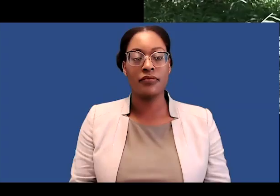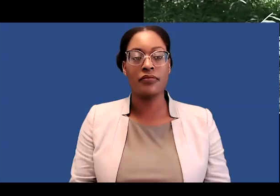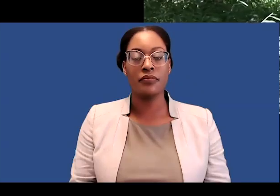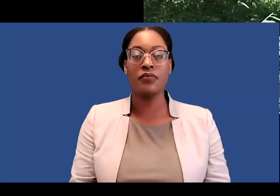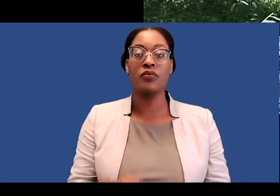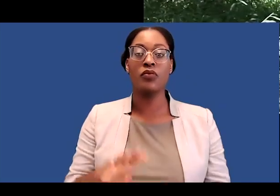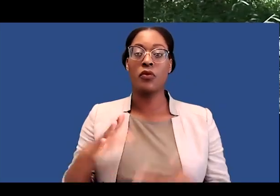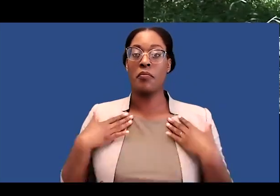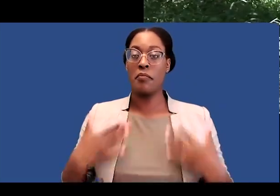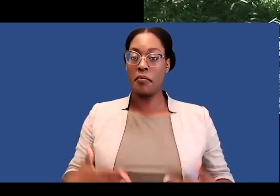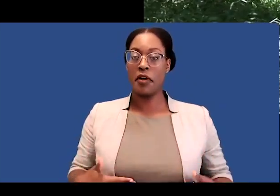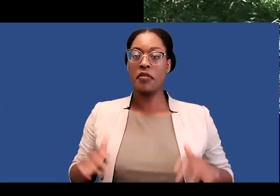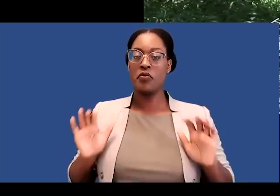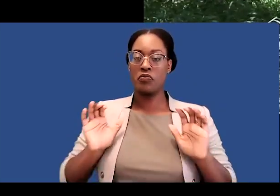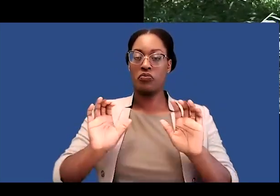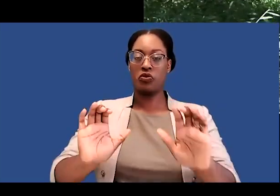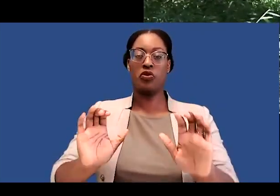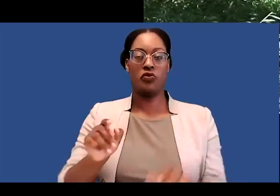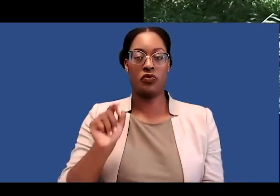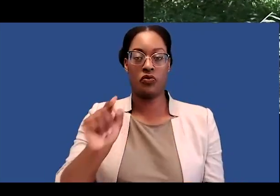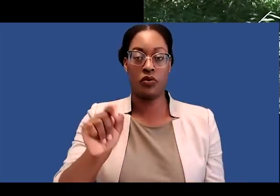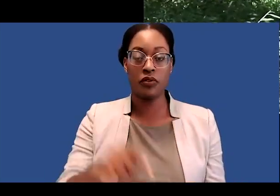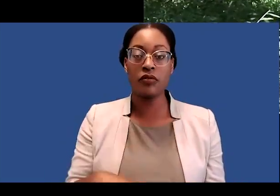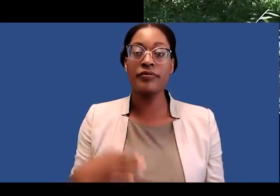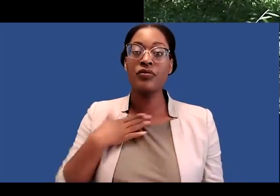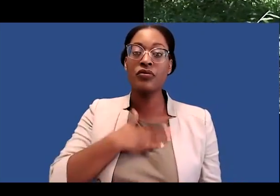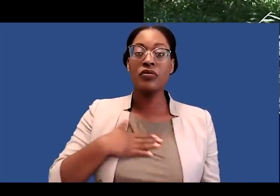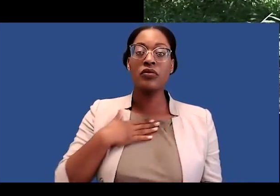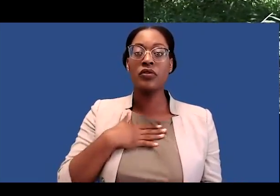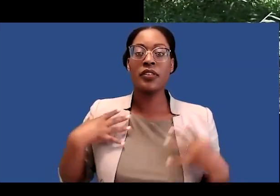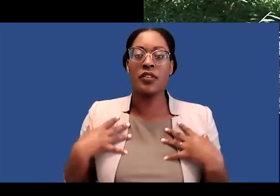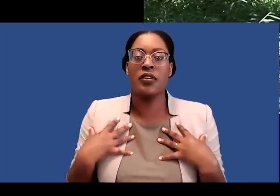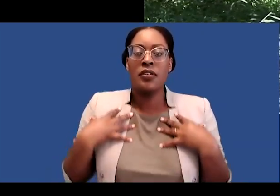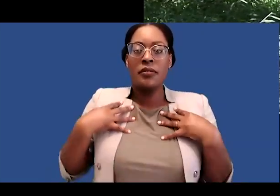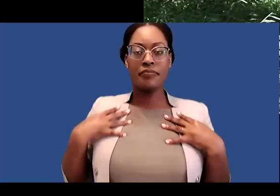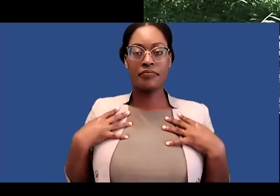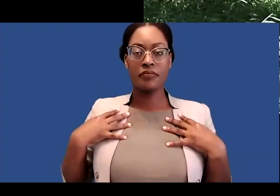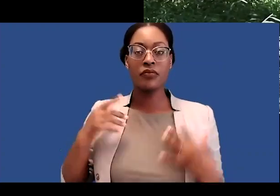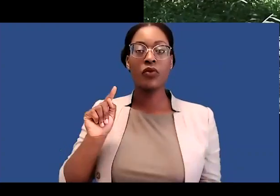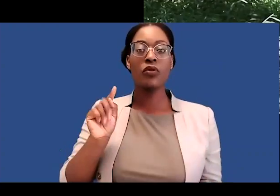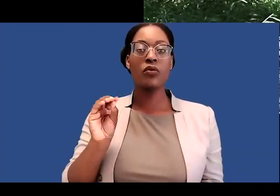Now push the body forward, lift the chest and point the toes.